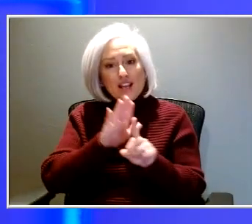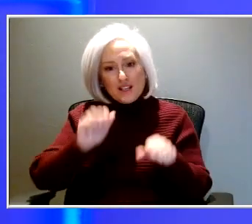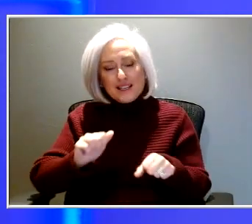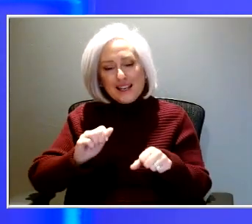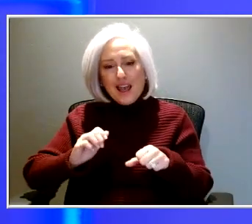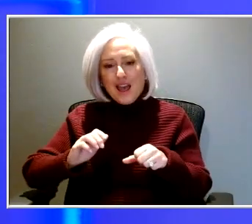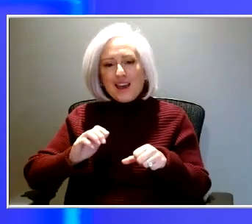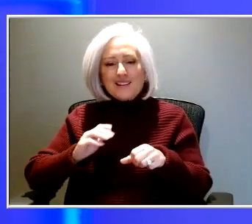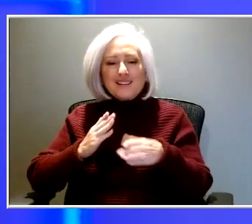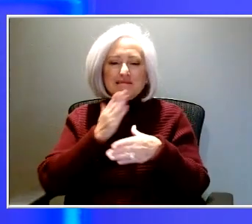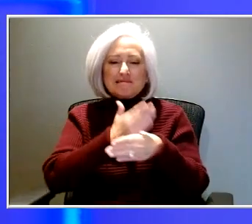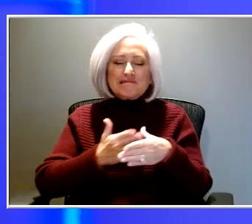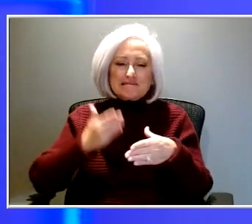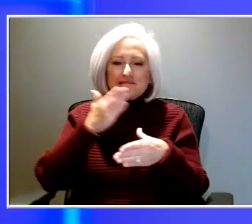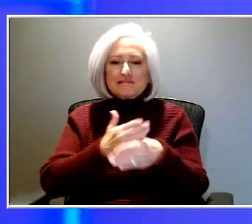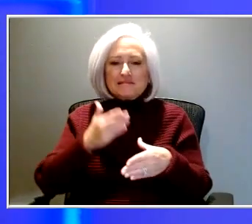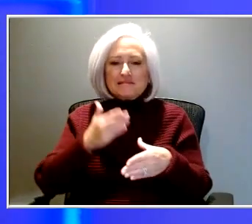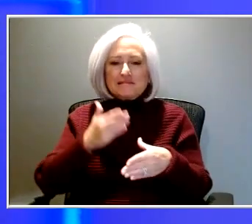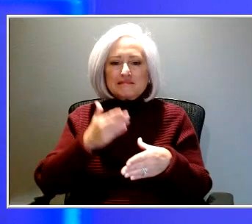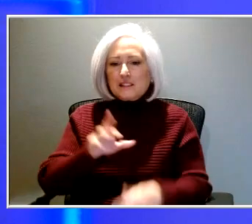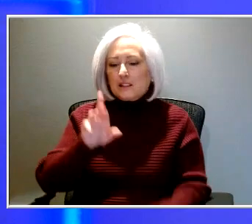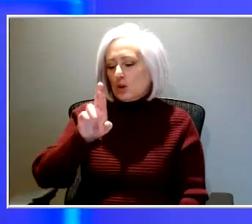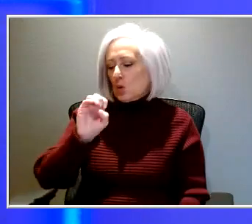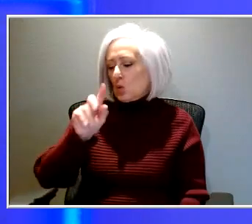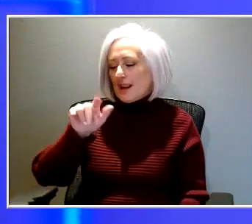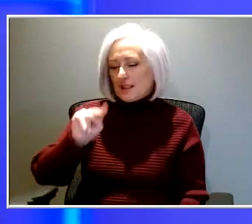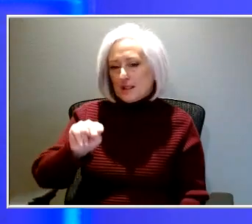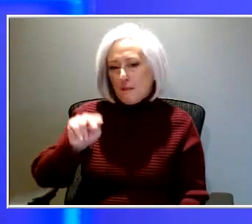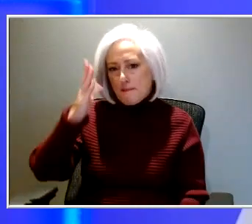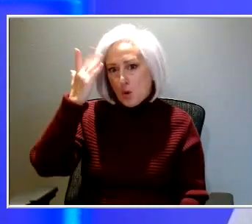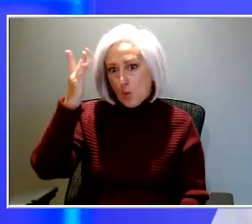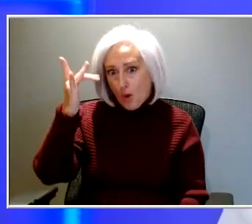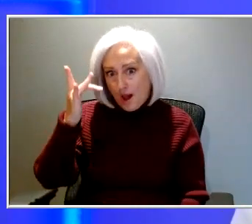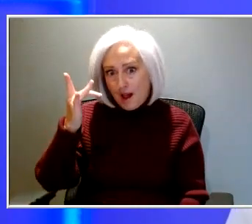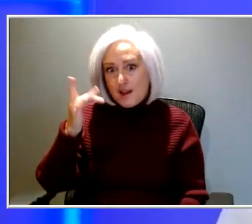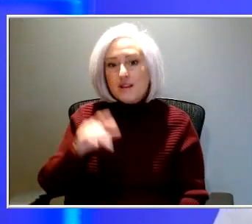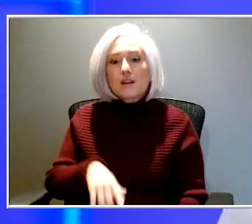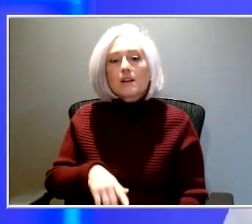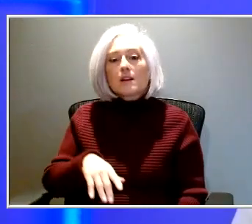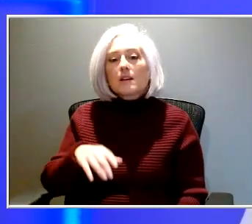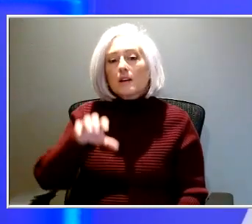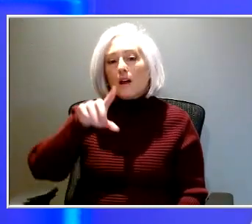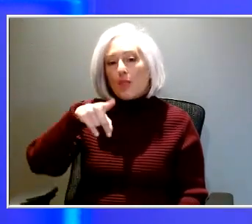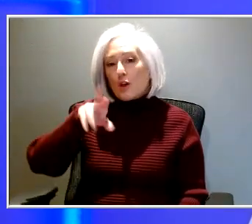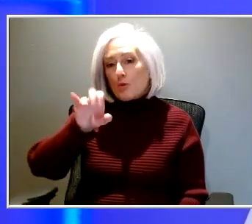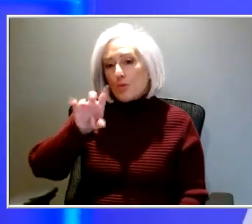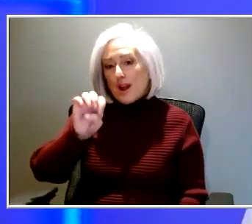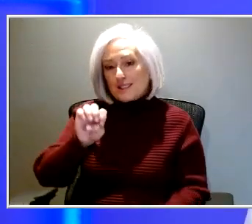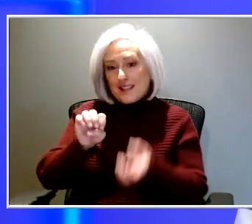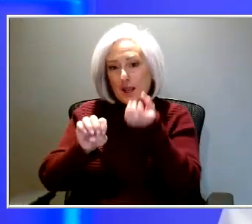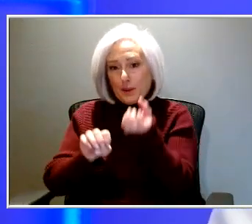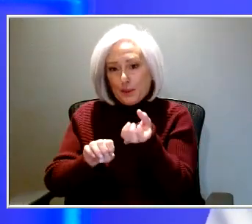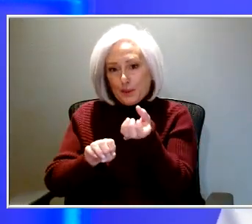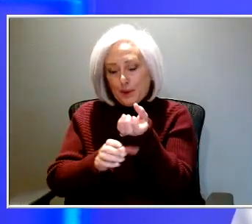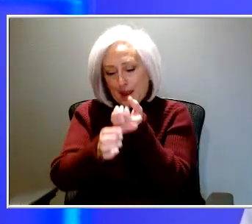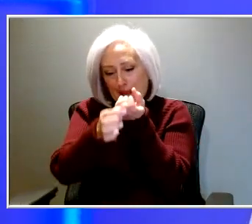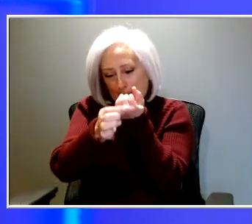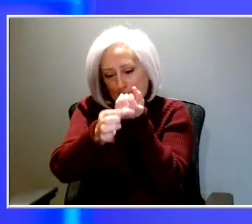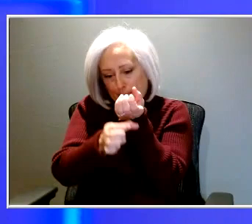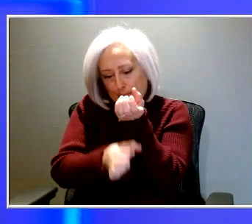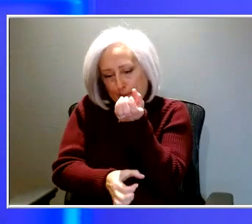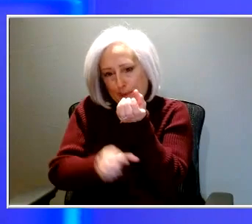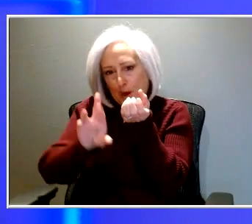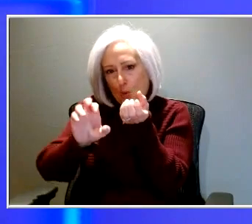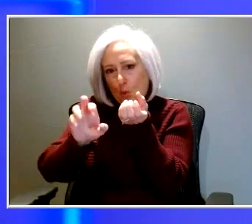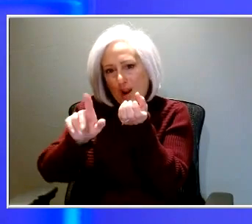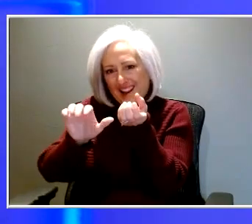and rectum are right next to each other. One of the things that we do now very commonly for our patients here is that